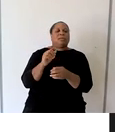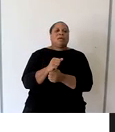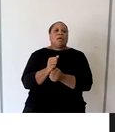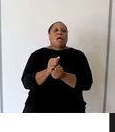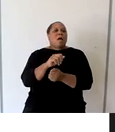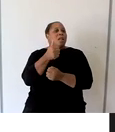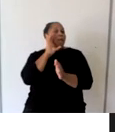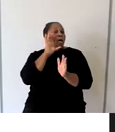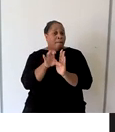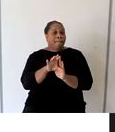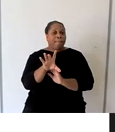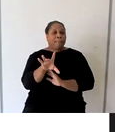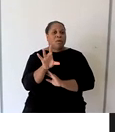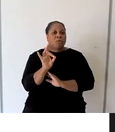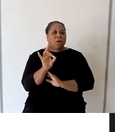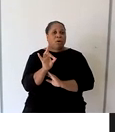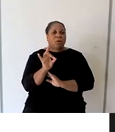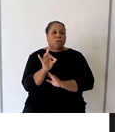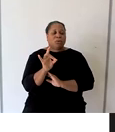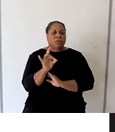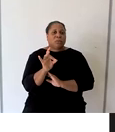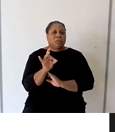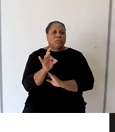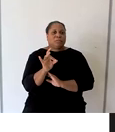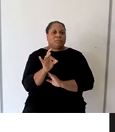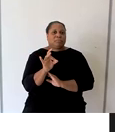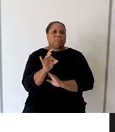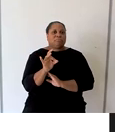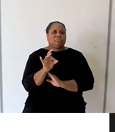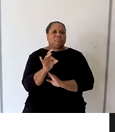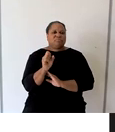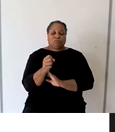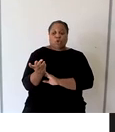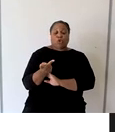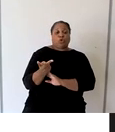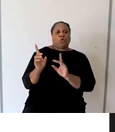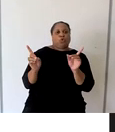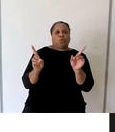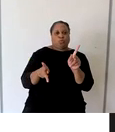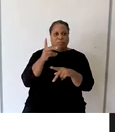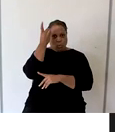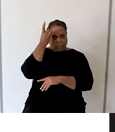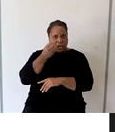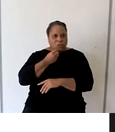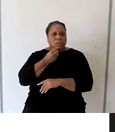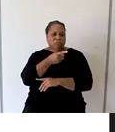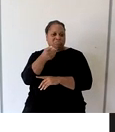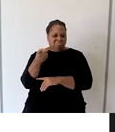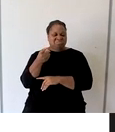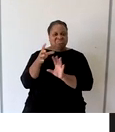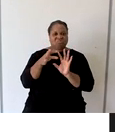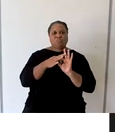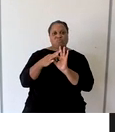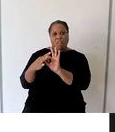found, which was actually two people with Down syndrome. They're in a relationship,